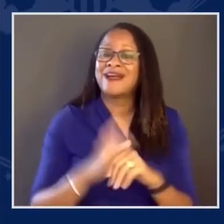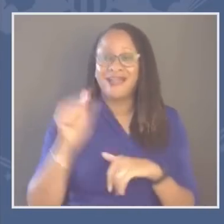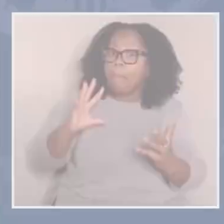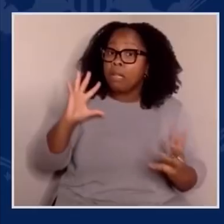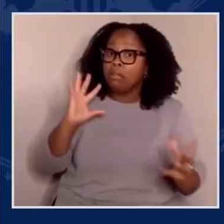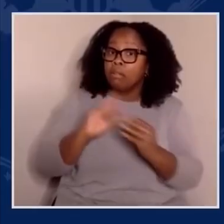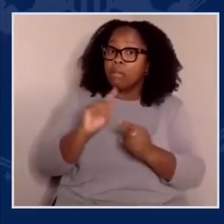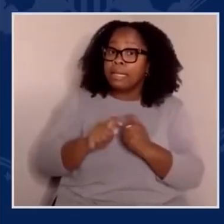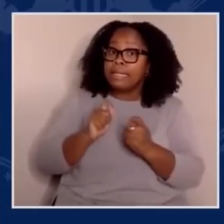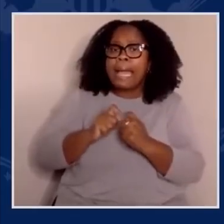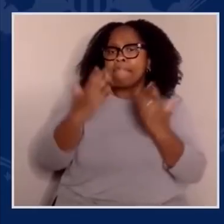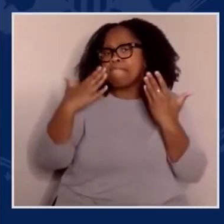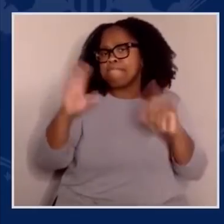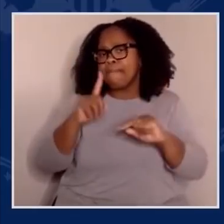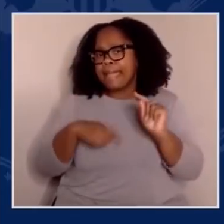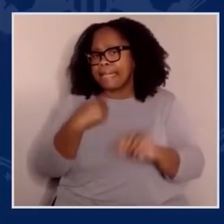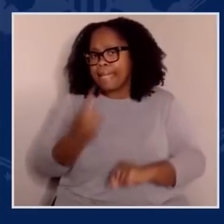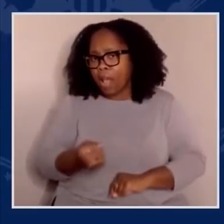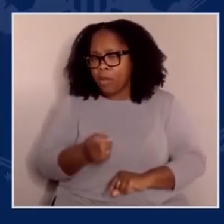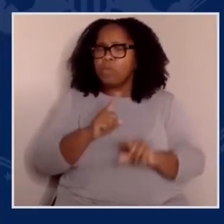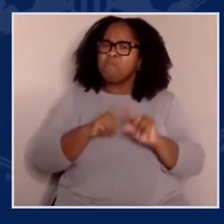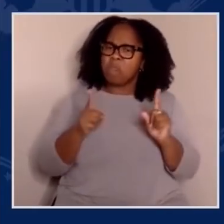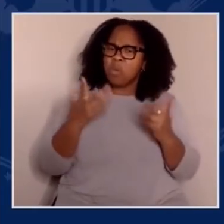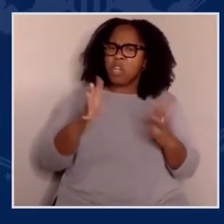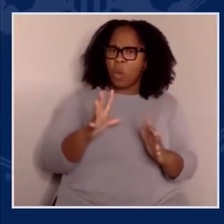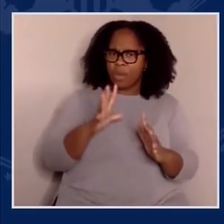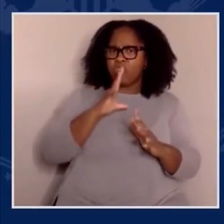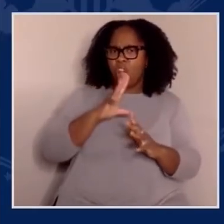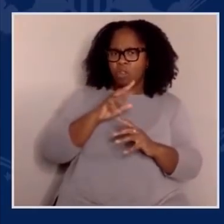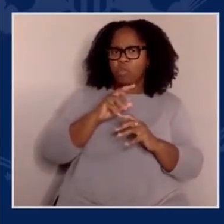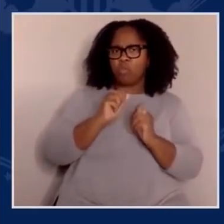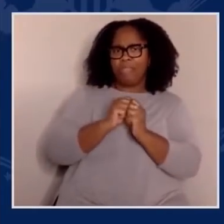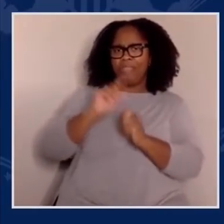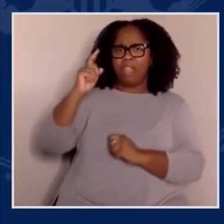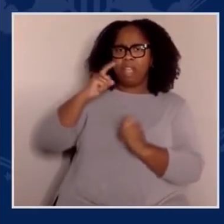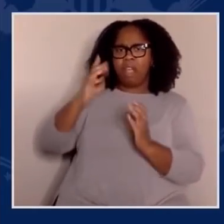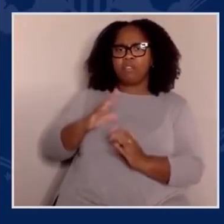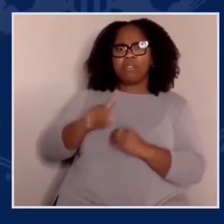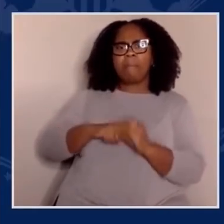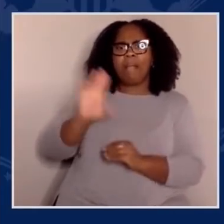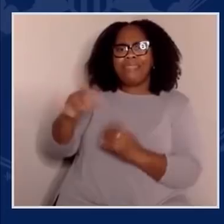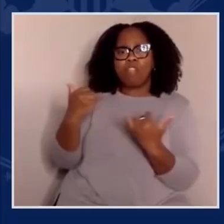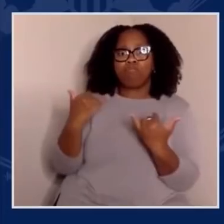for. We talked a lot about with the governors about what the immediate needs are.